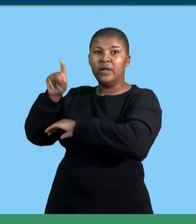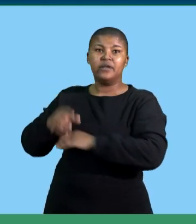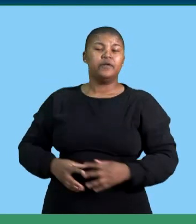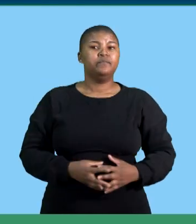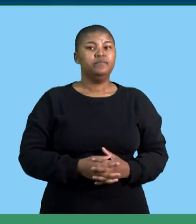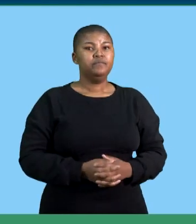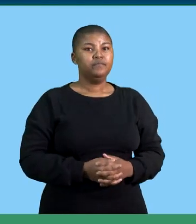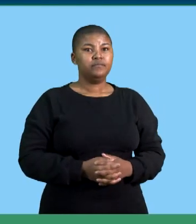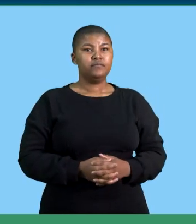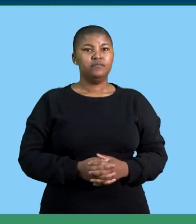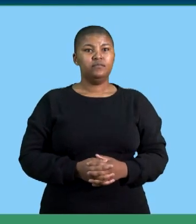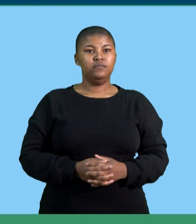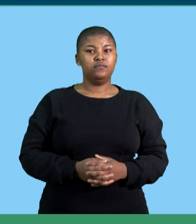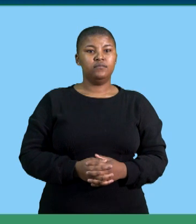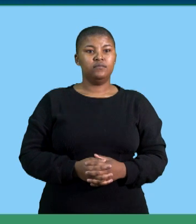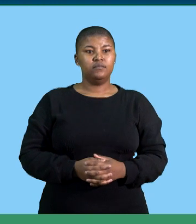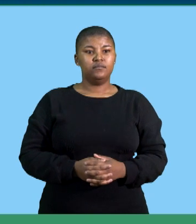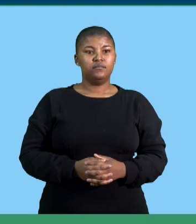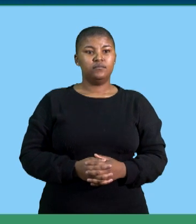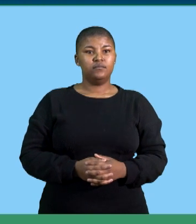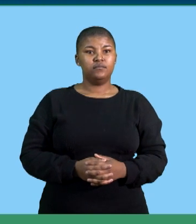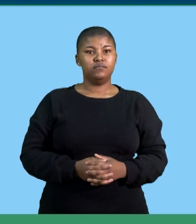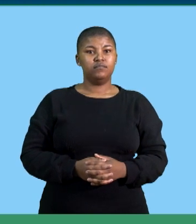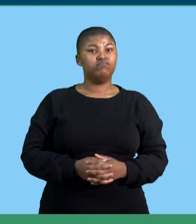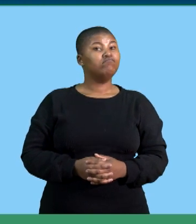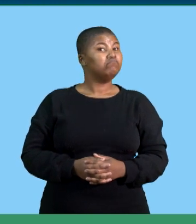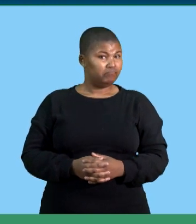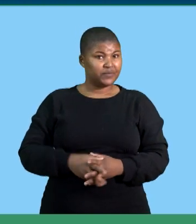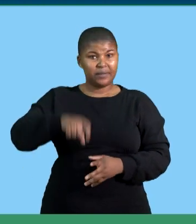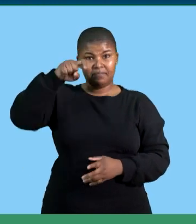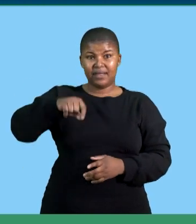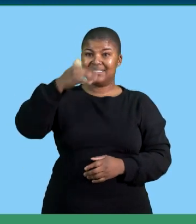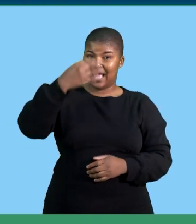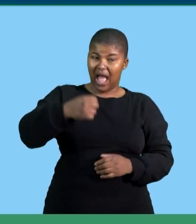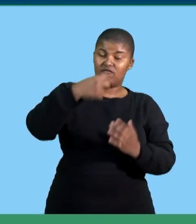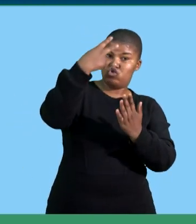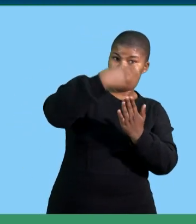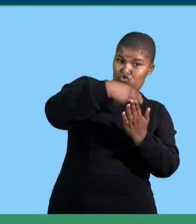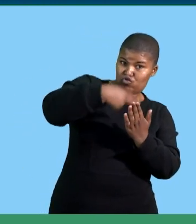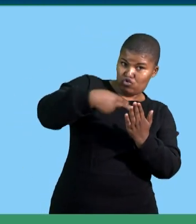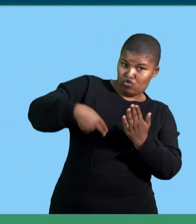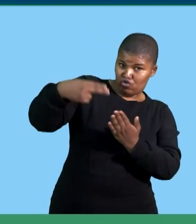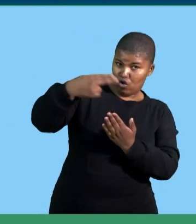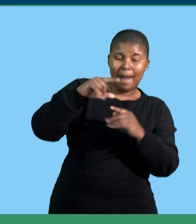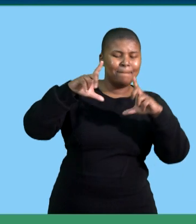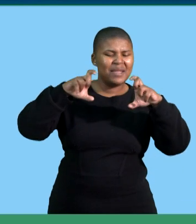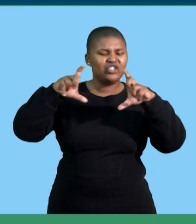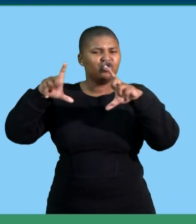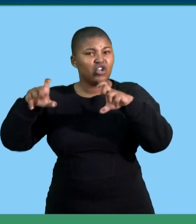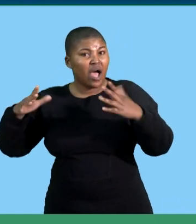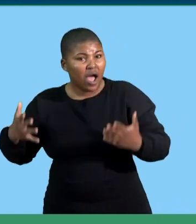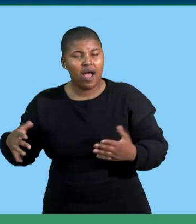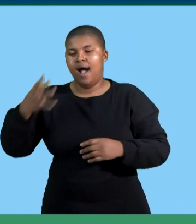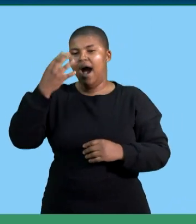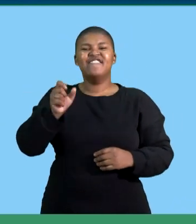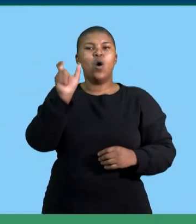Another factor to consider, the flyer should consist of both graphics and words. So you see in our picture, we have a